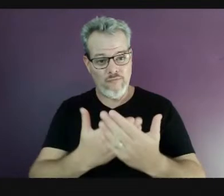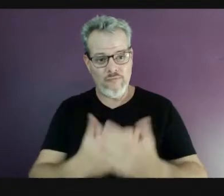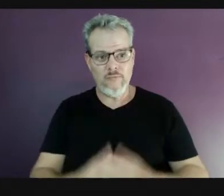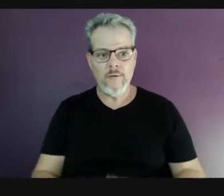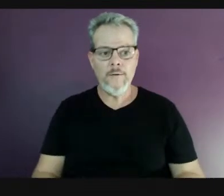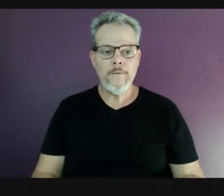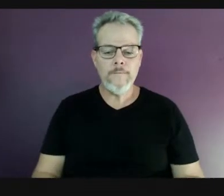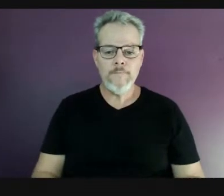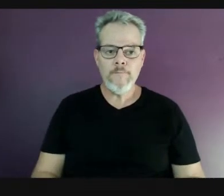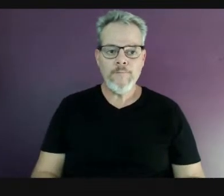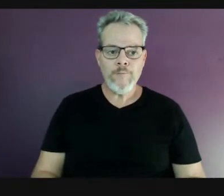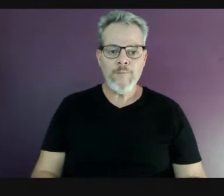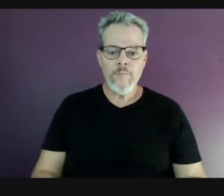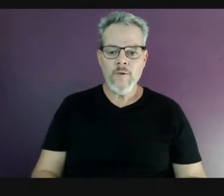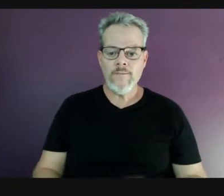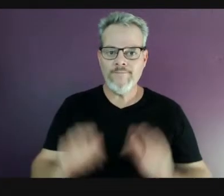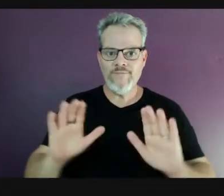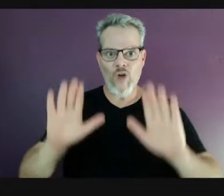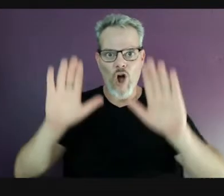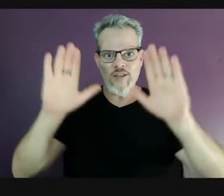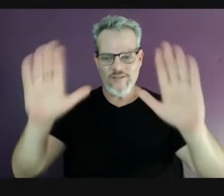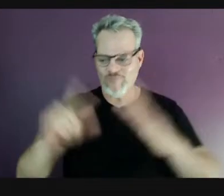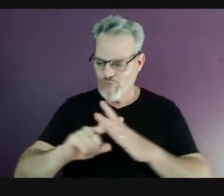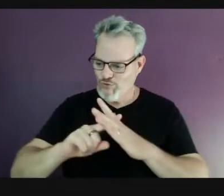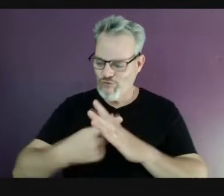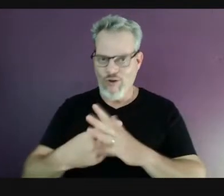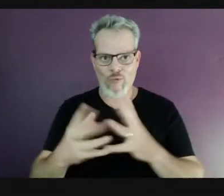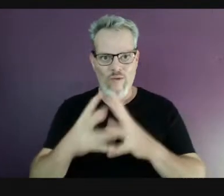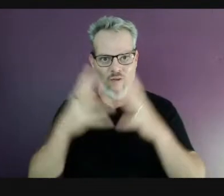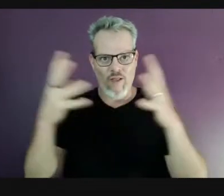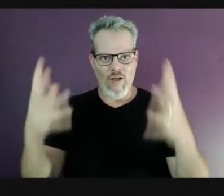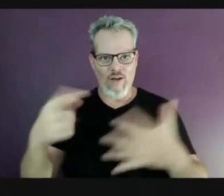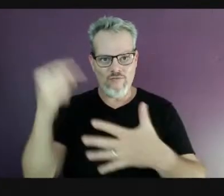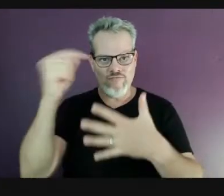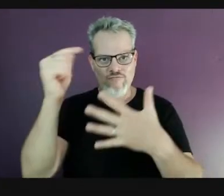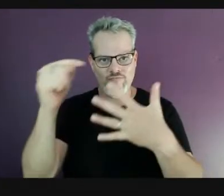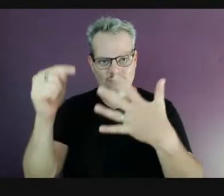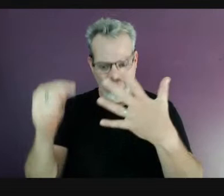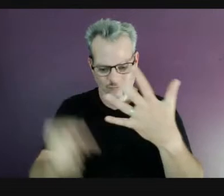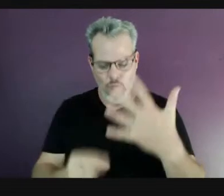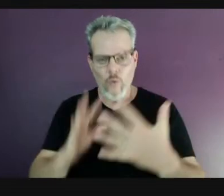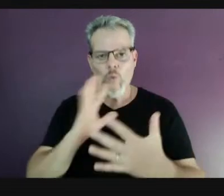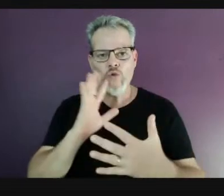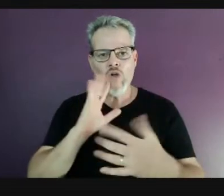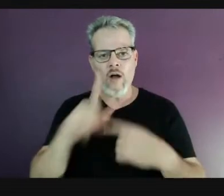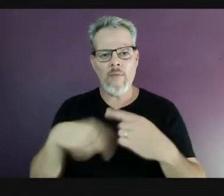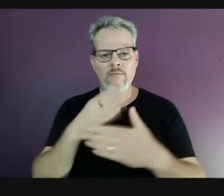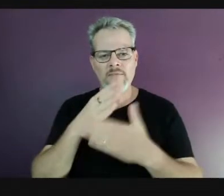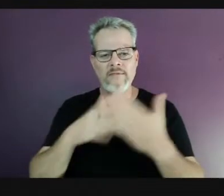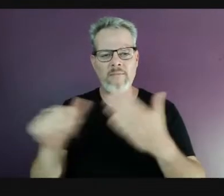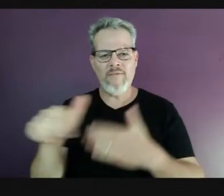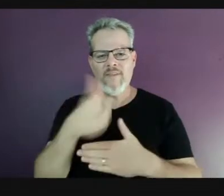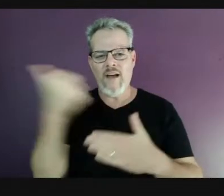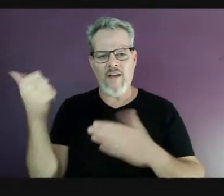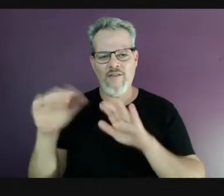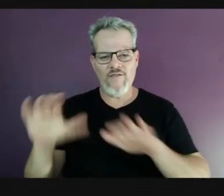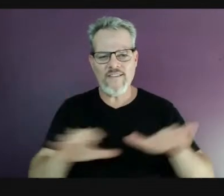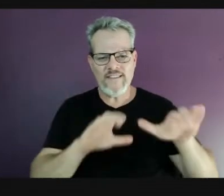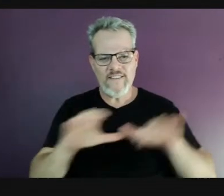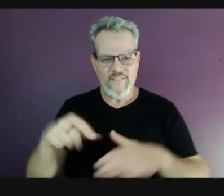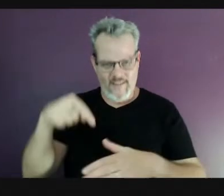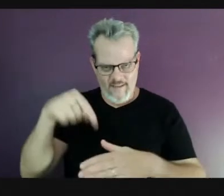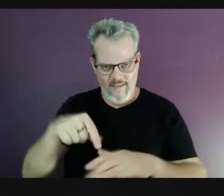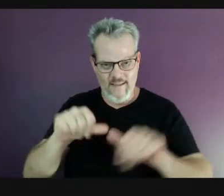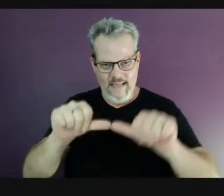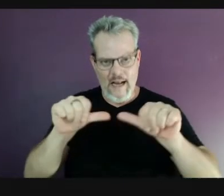Yeah, so awesome. We'll get into it. There's a lot to cover. We're going to refer to some of the previous activity in this area, as